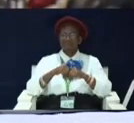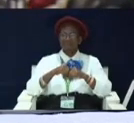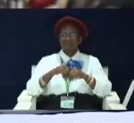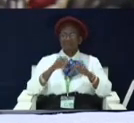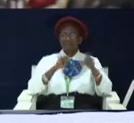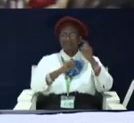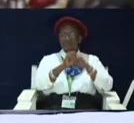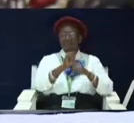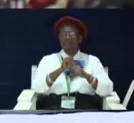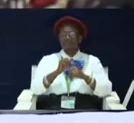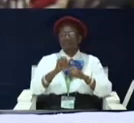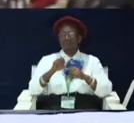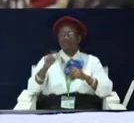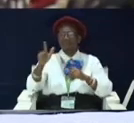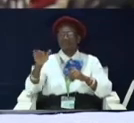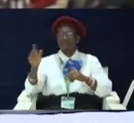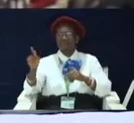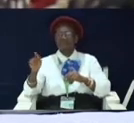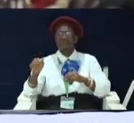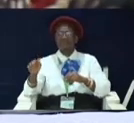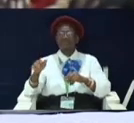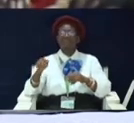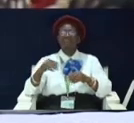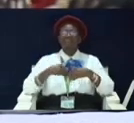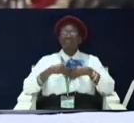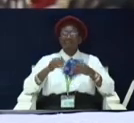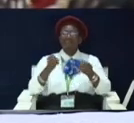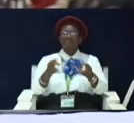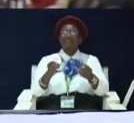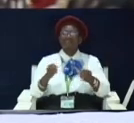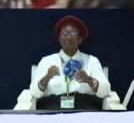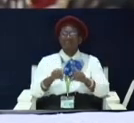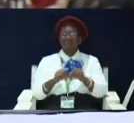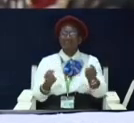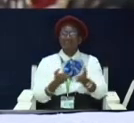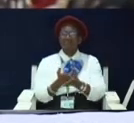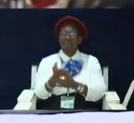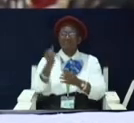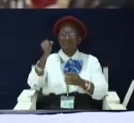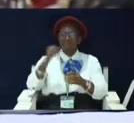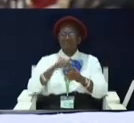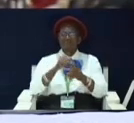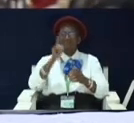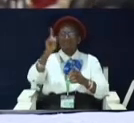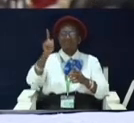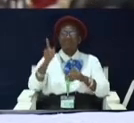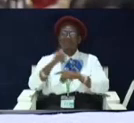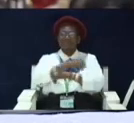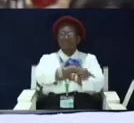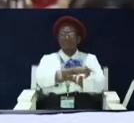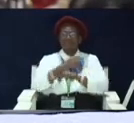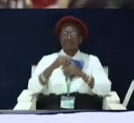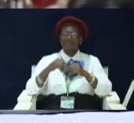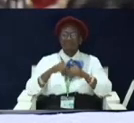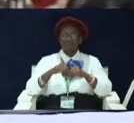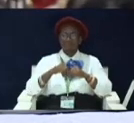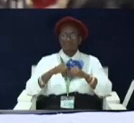Elisha had many breakthroughs in one day. Elisha ni opopolopo aluyo lojo kan